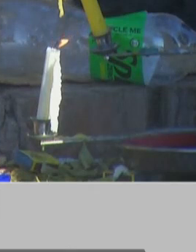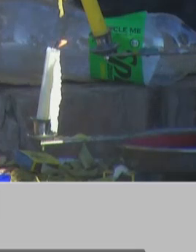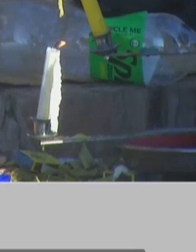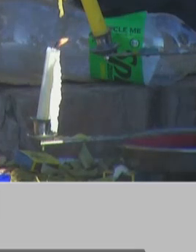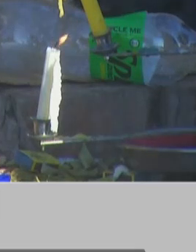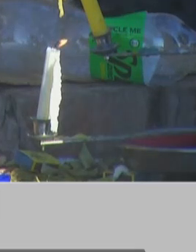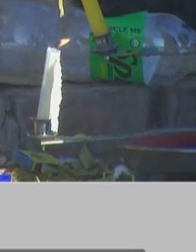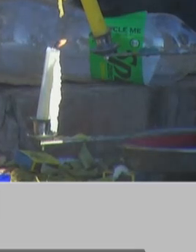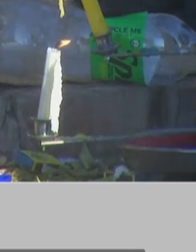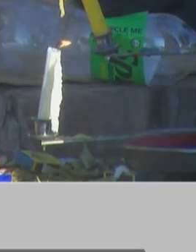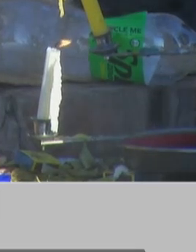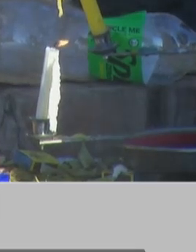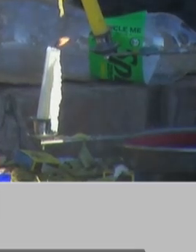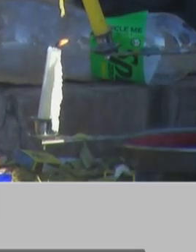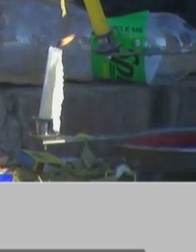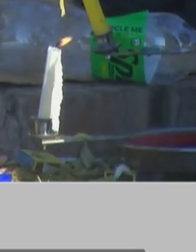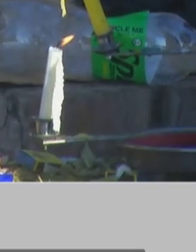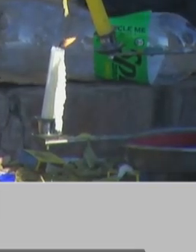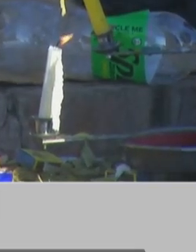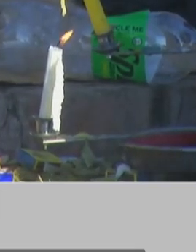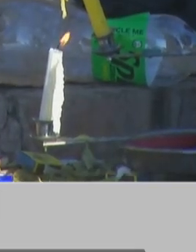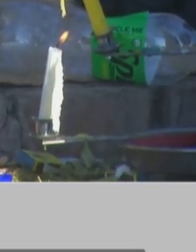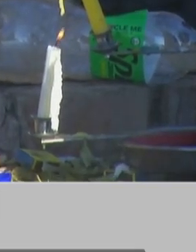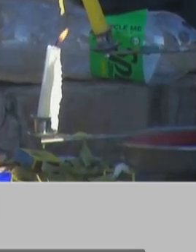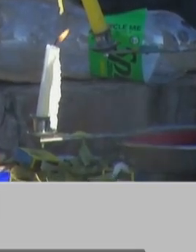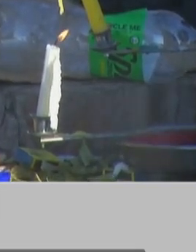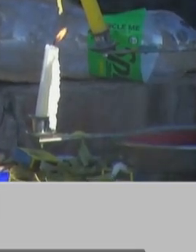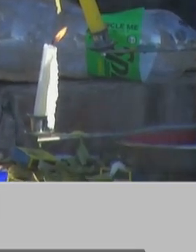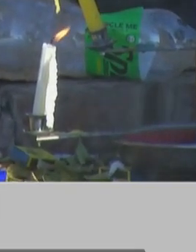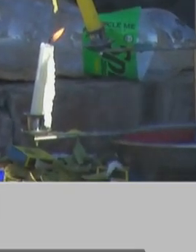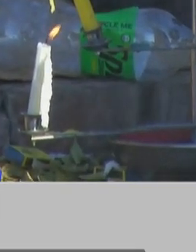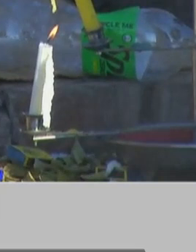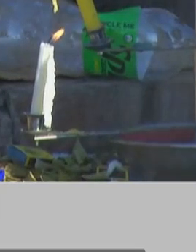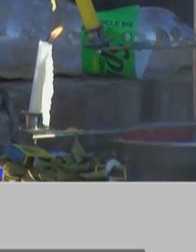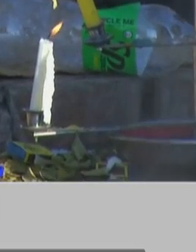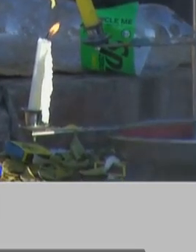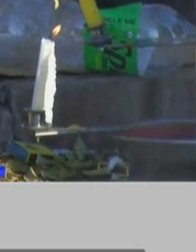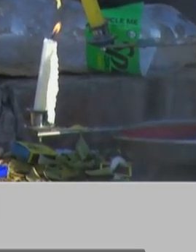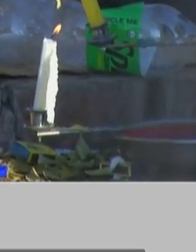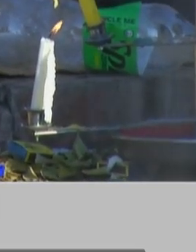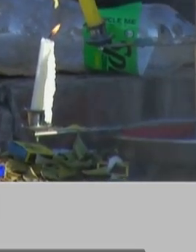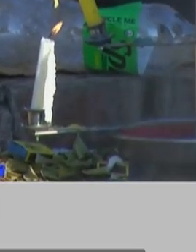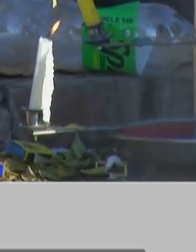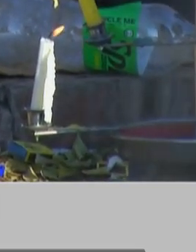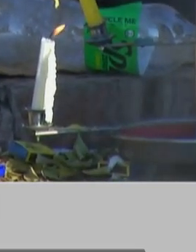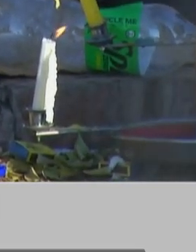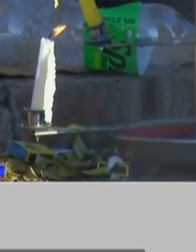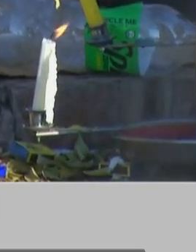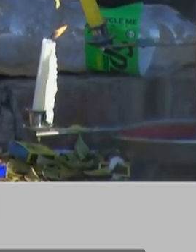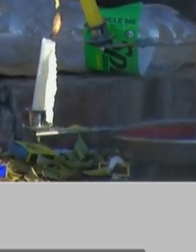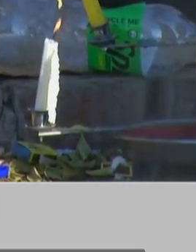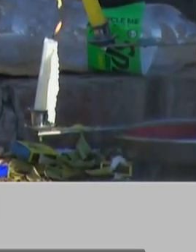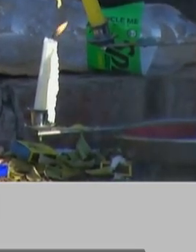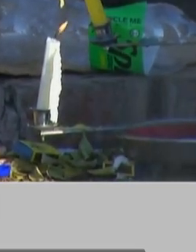particular mass grave, you still have to then just get all those remains, do analysis, go for